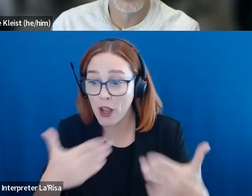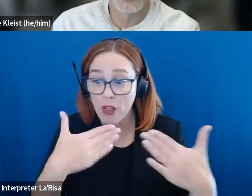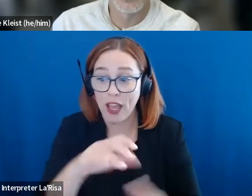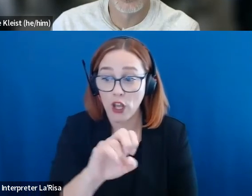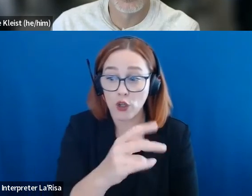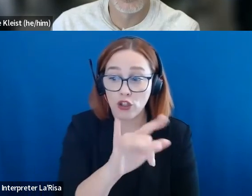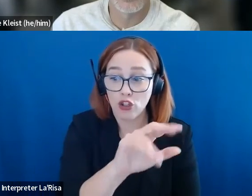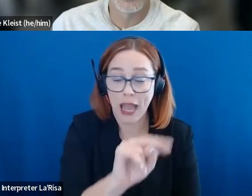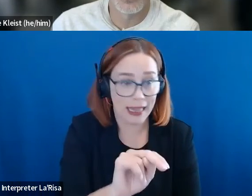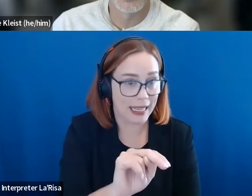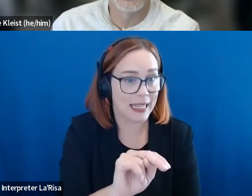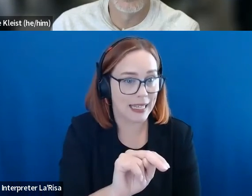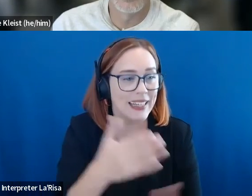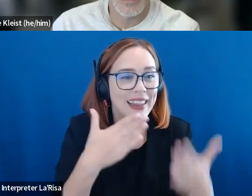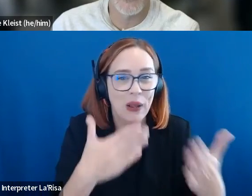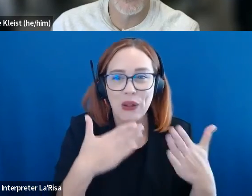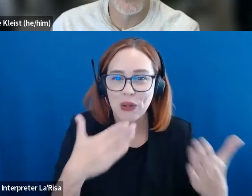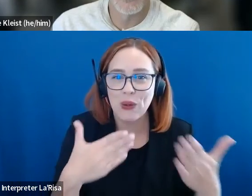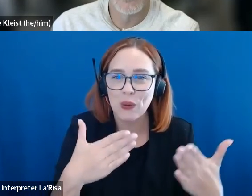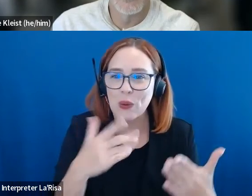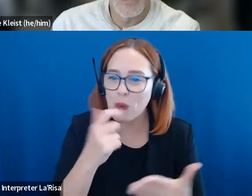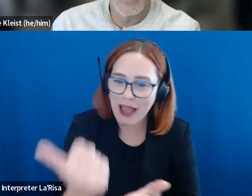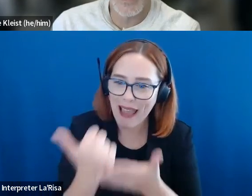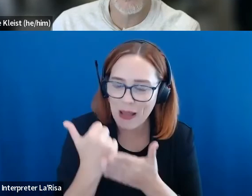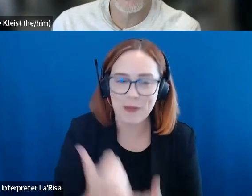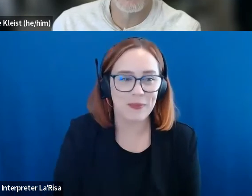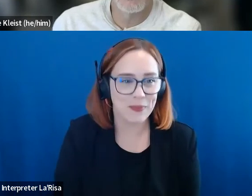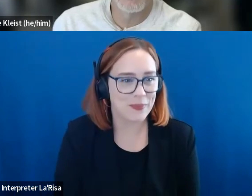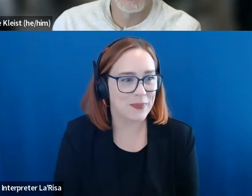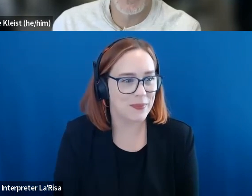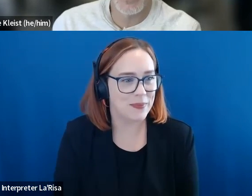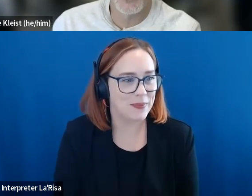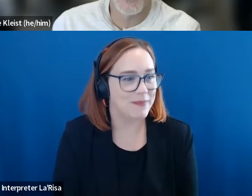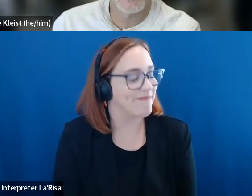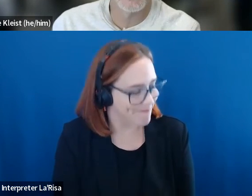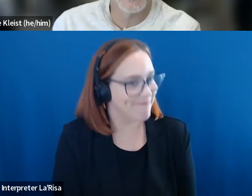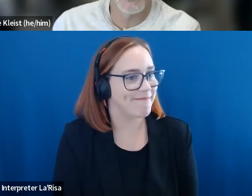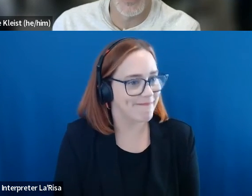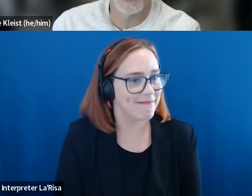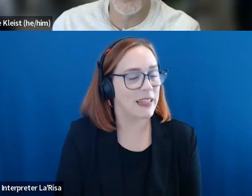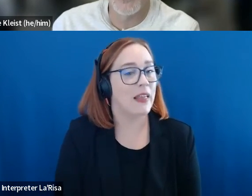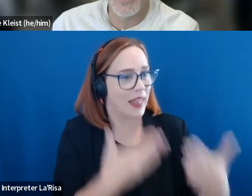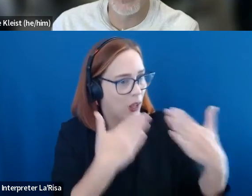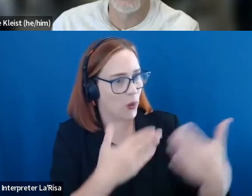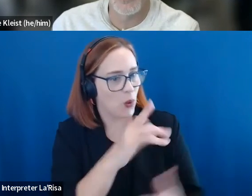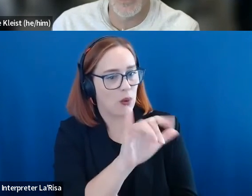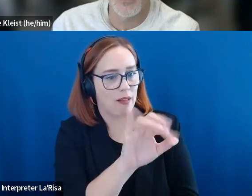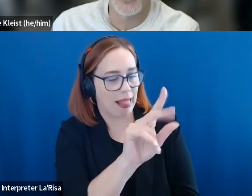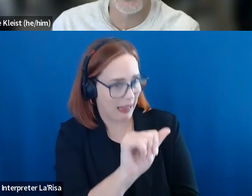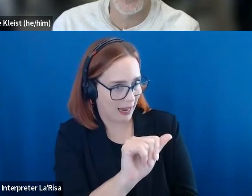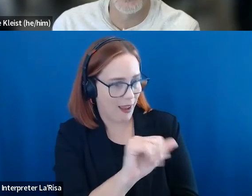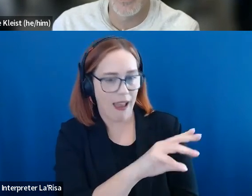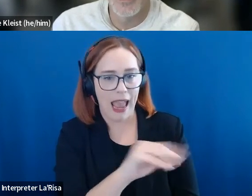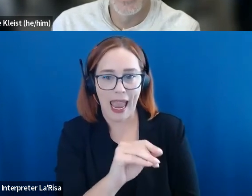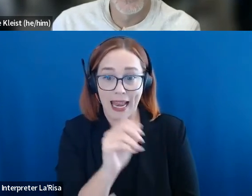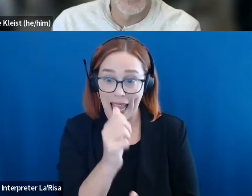who's helped make this happen. Yes. Yes. I want to thank Linda as well, and thank all of you at